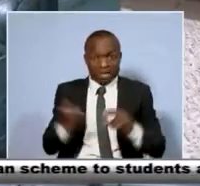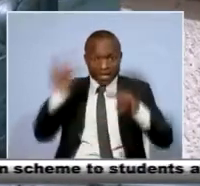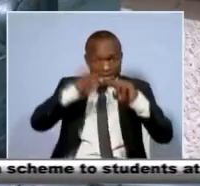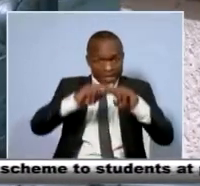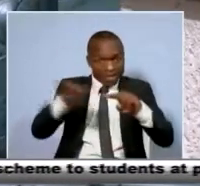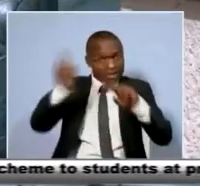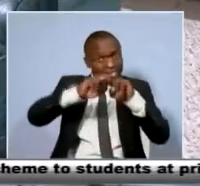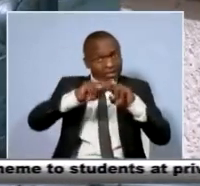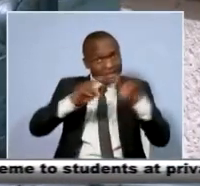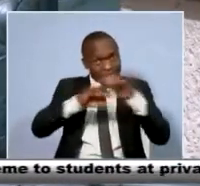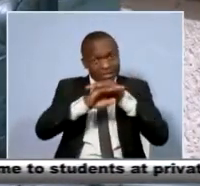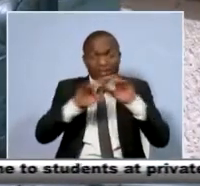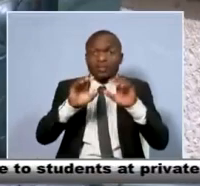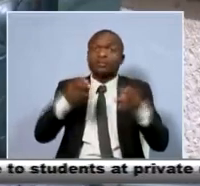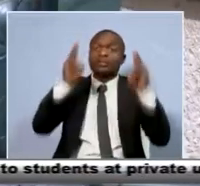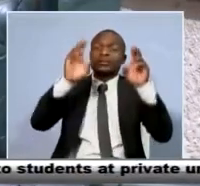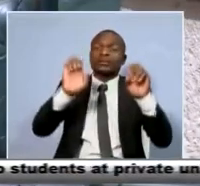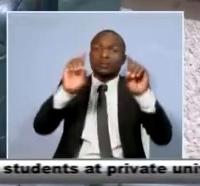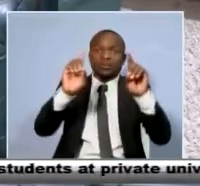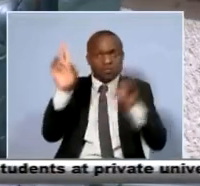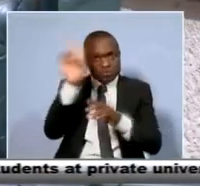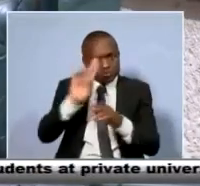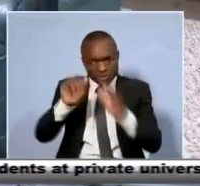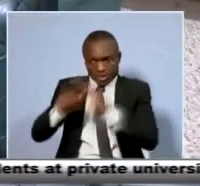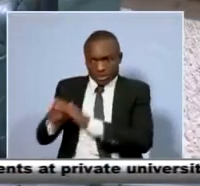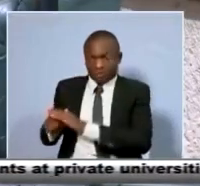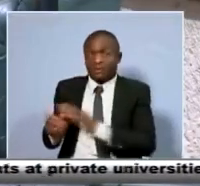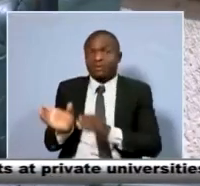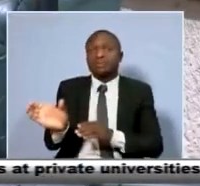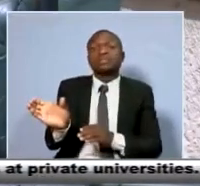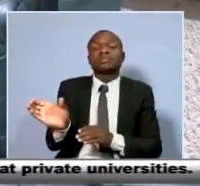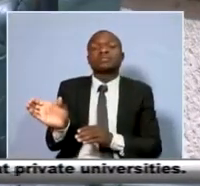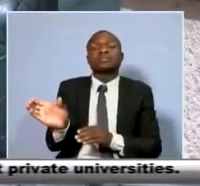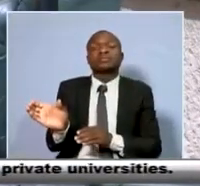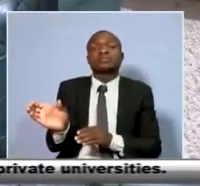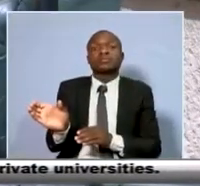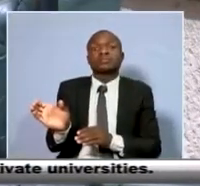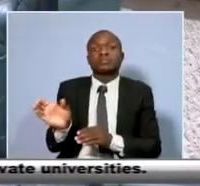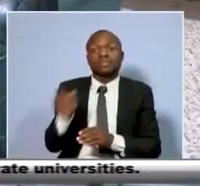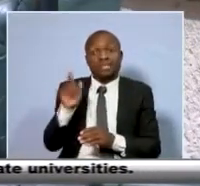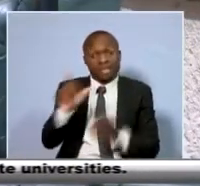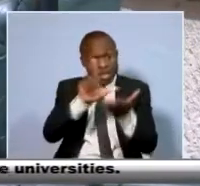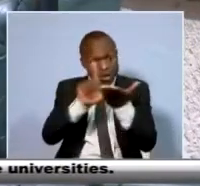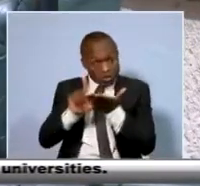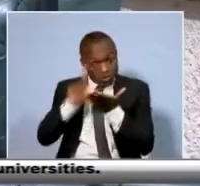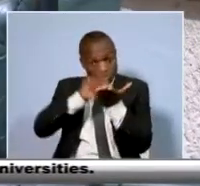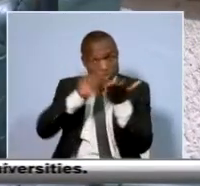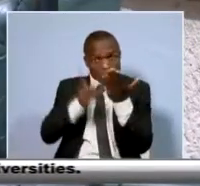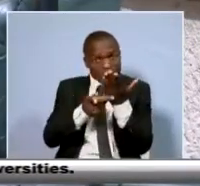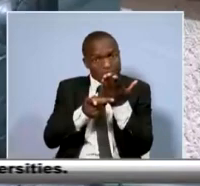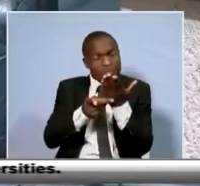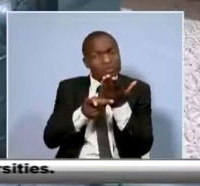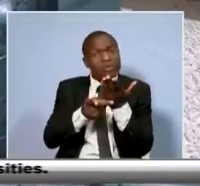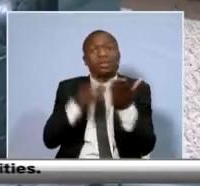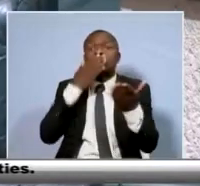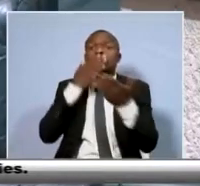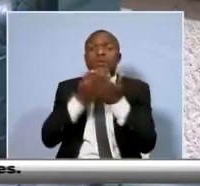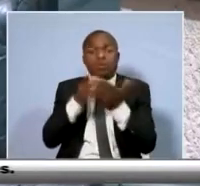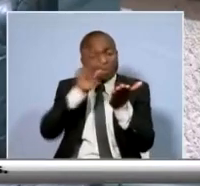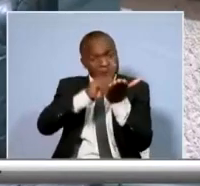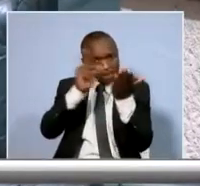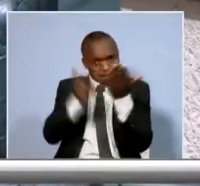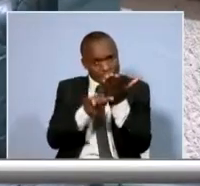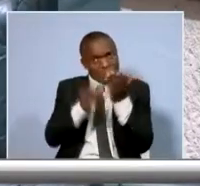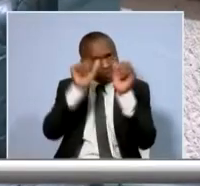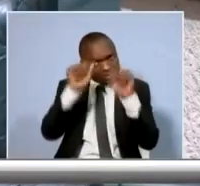increase access to higher education using private sector intervention. And this is a loan scheme. We need a proper loan scheme that